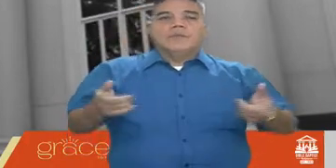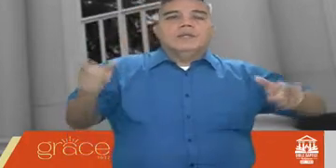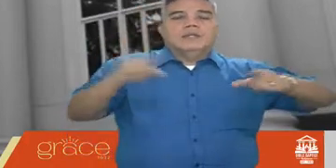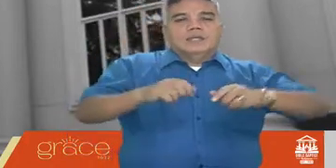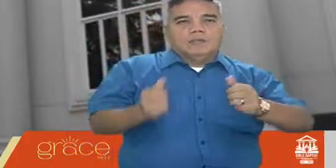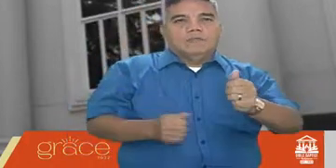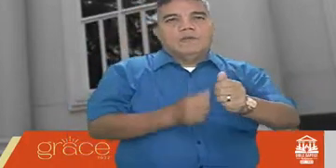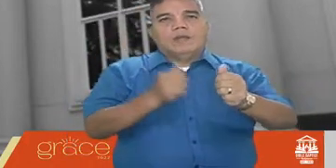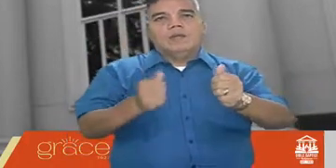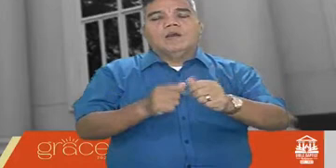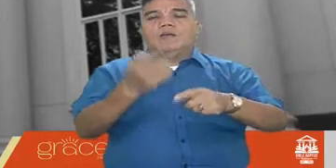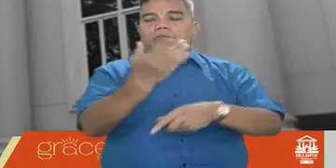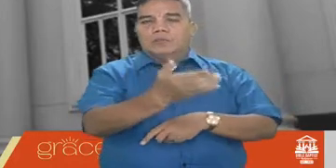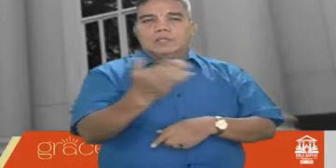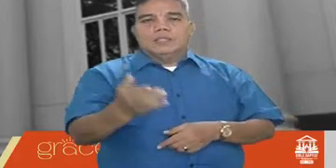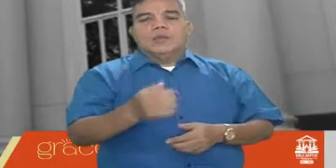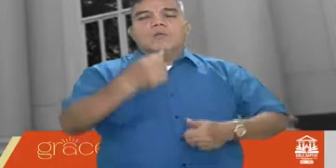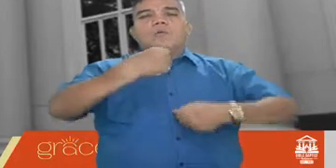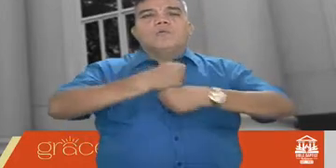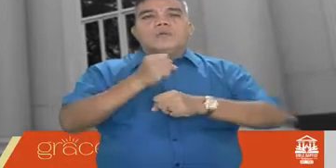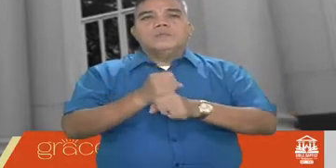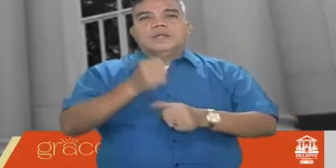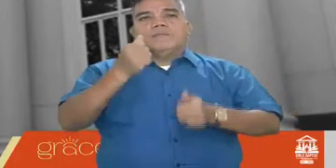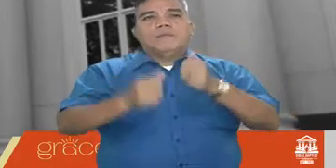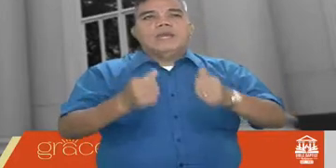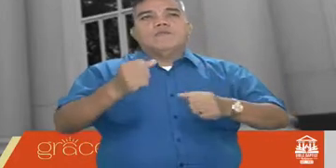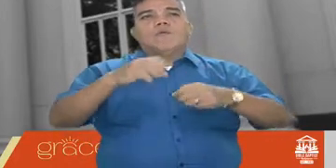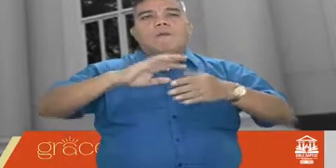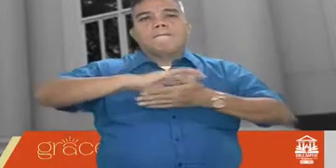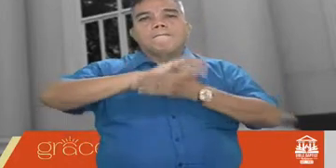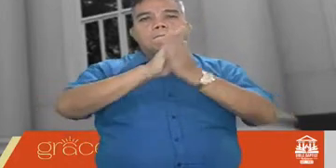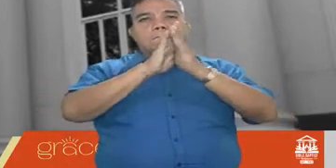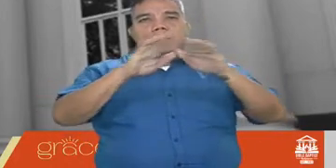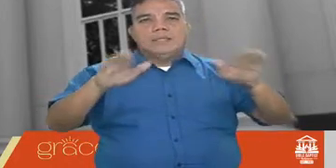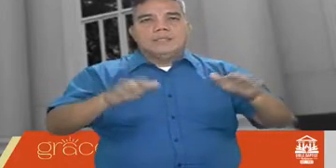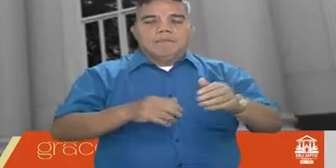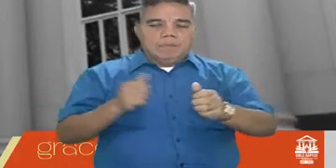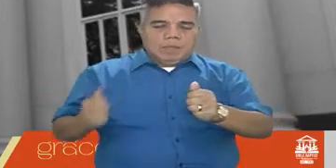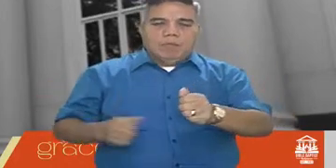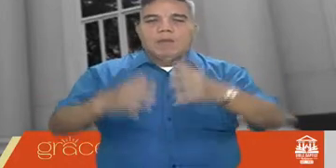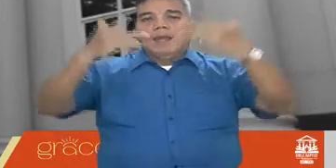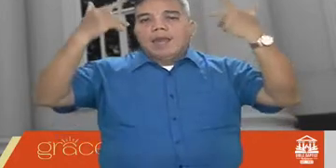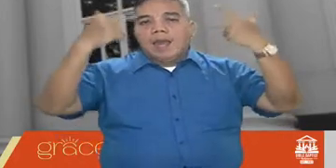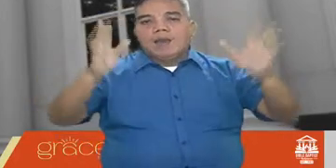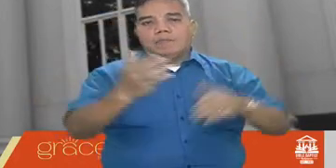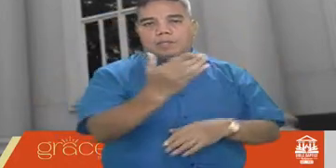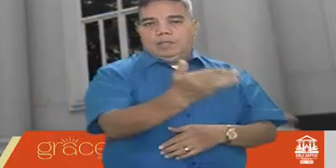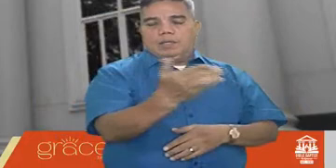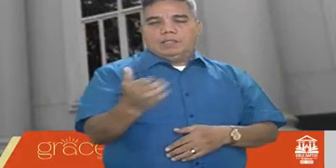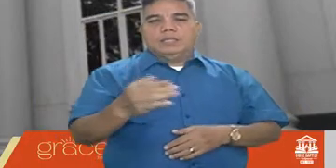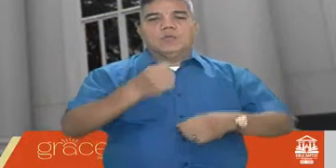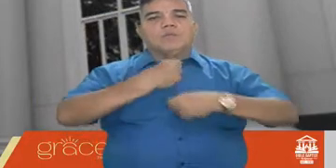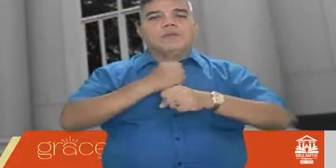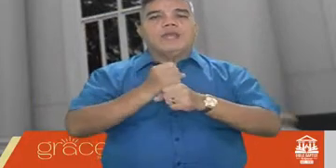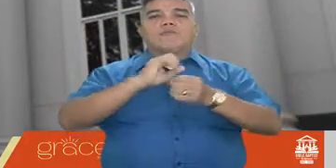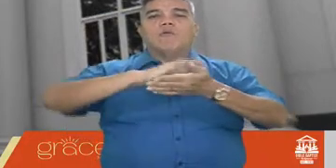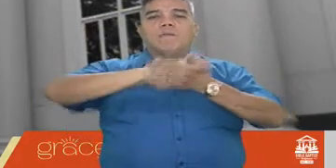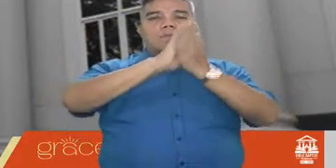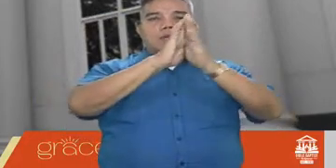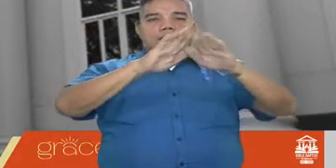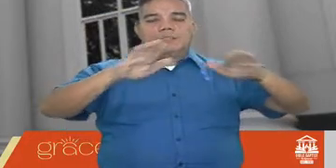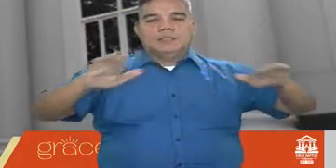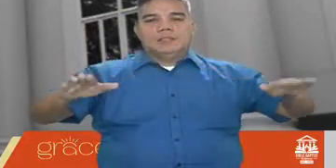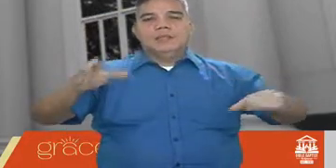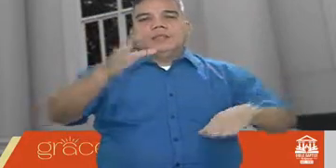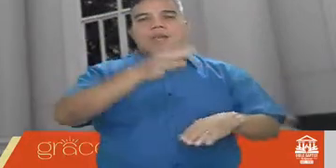let us therefore follow after the things which make for peace. Follow after the things which make for